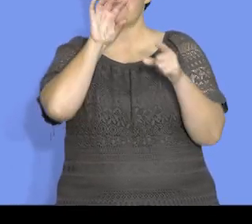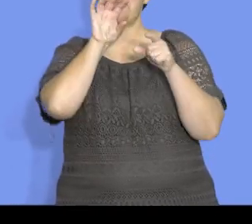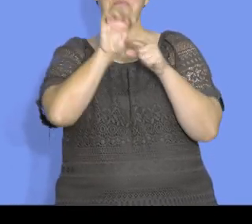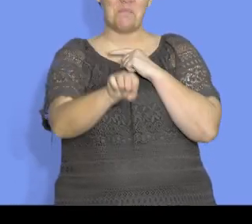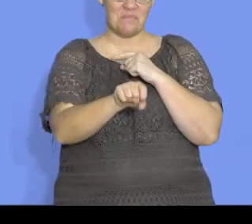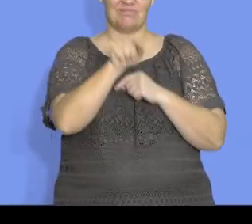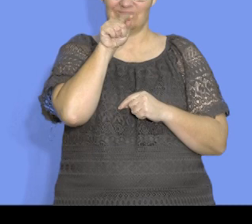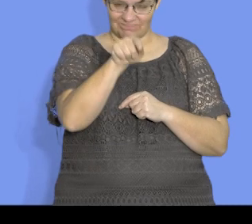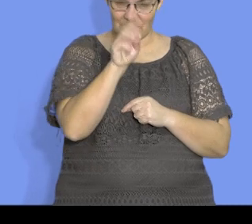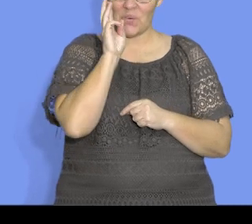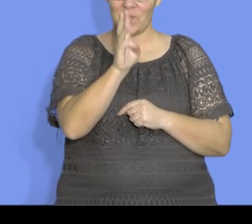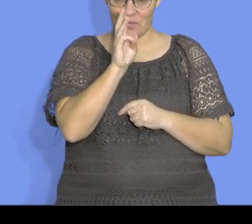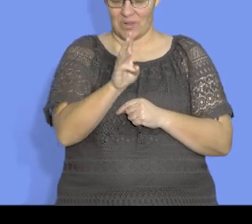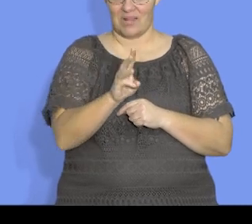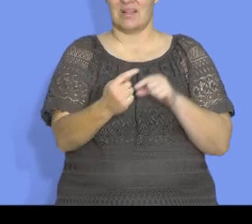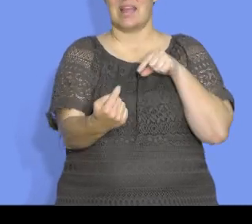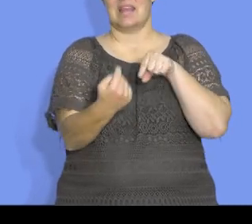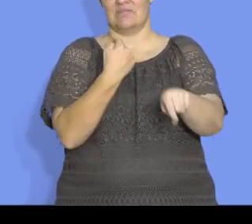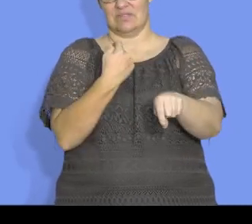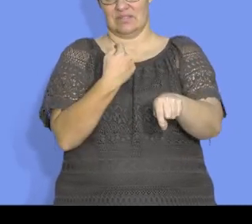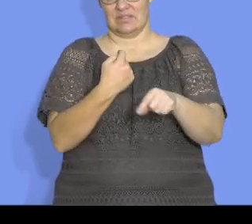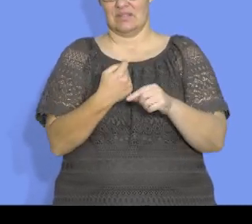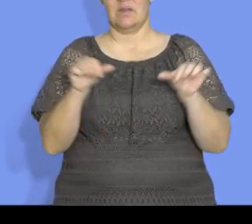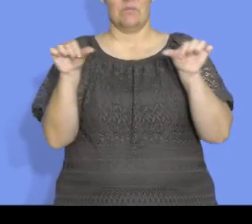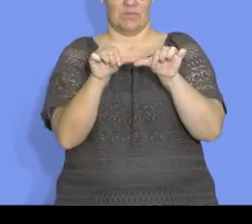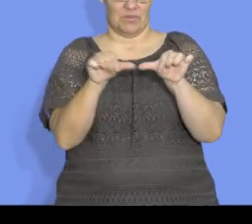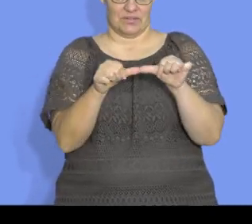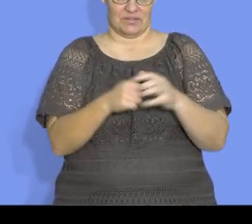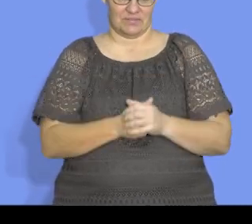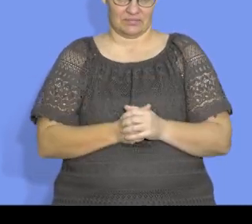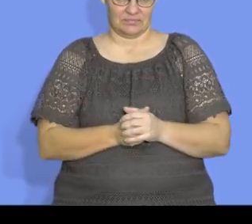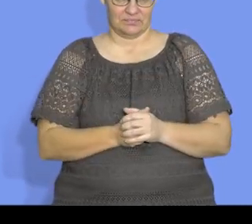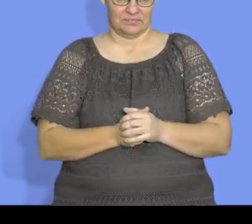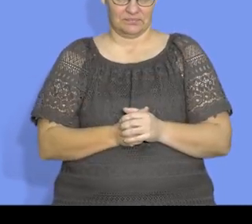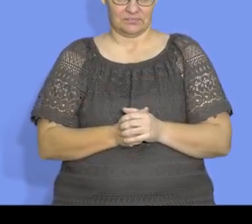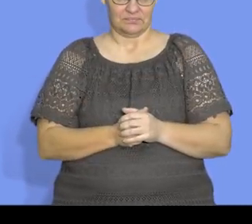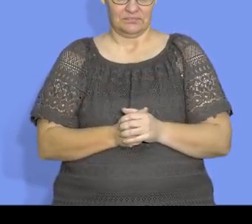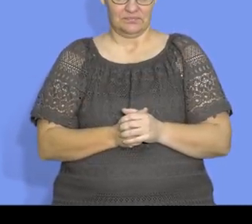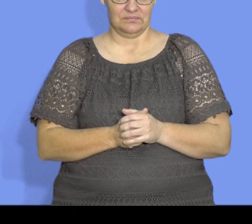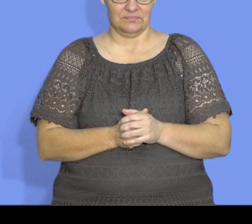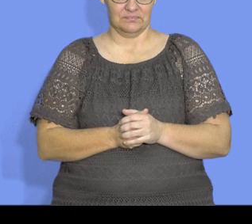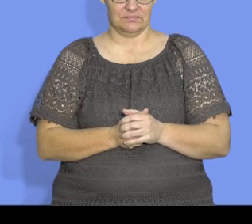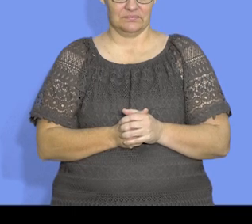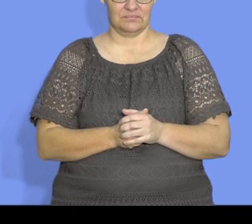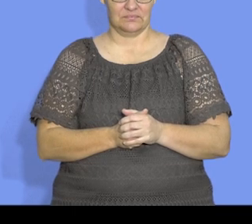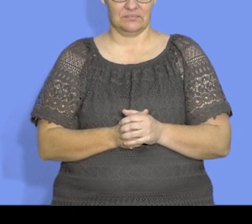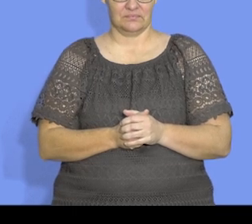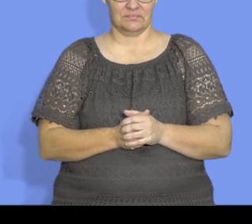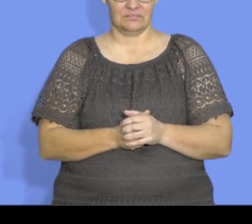we recognize that is going to be an inverse proportion